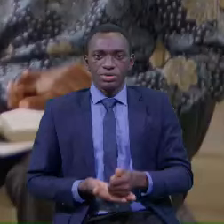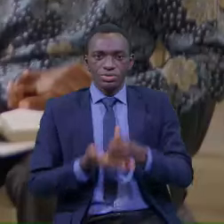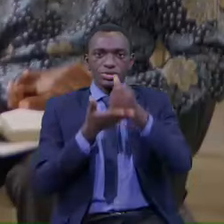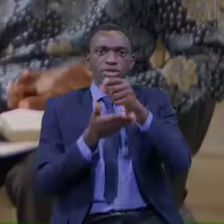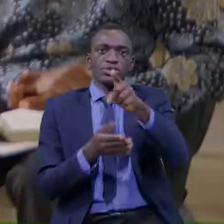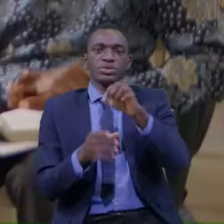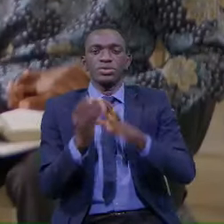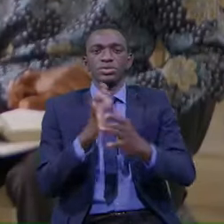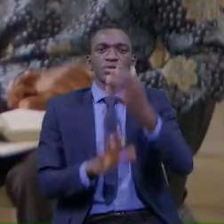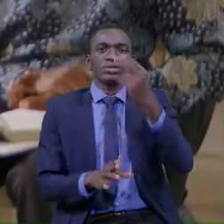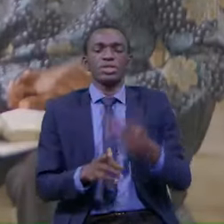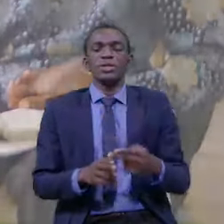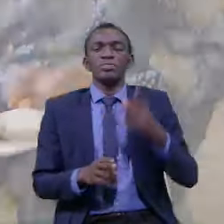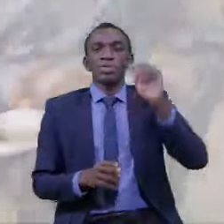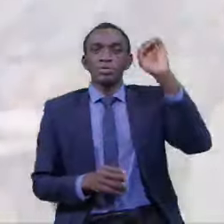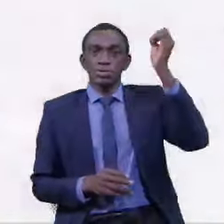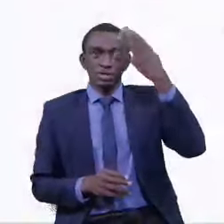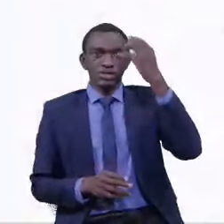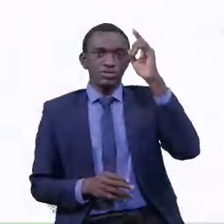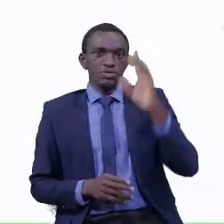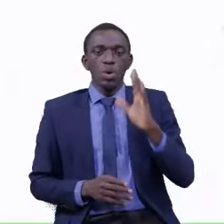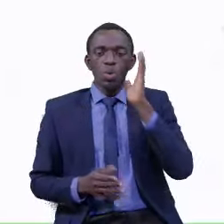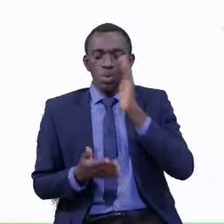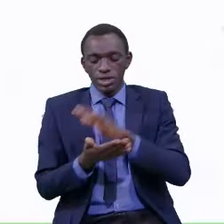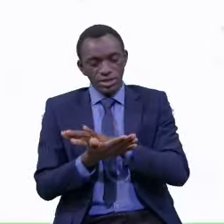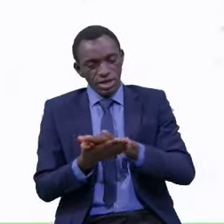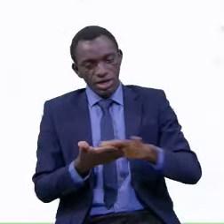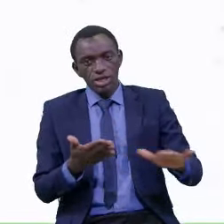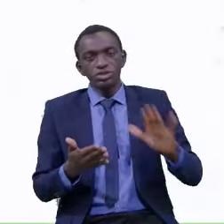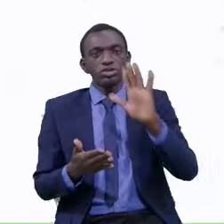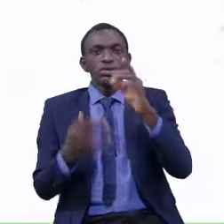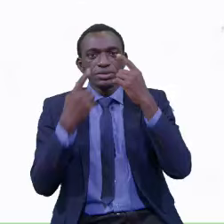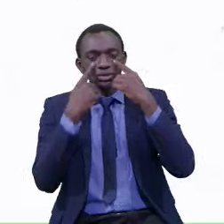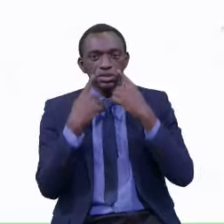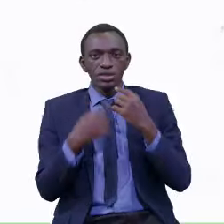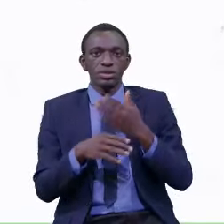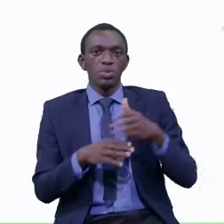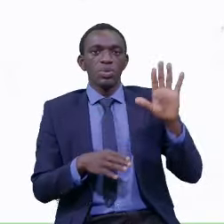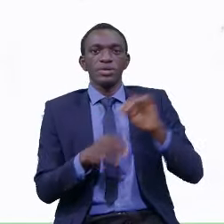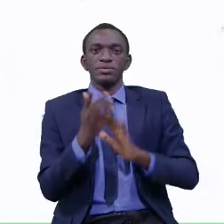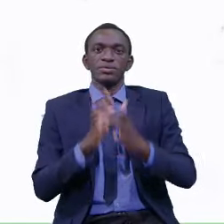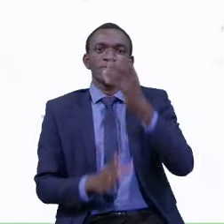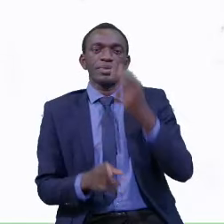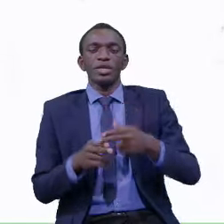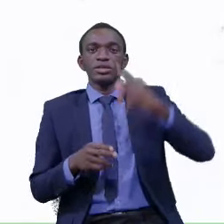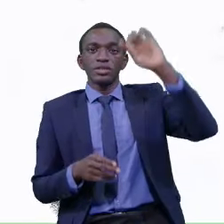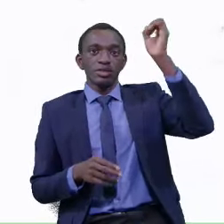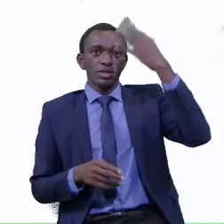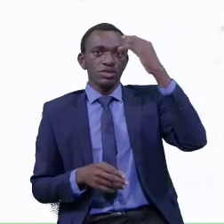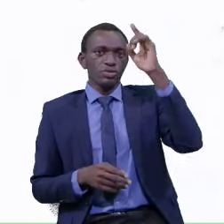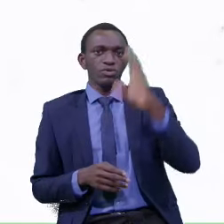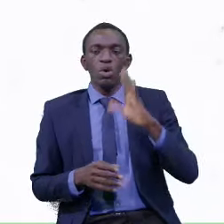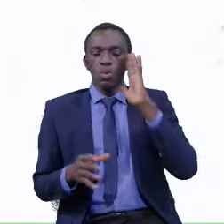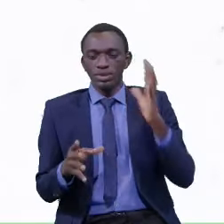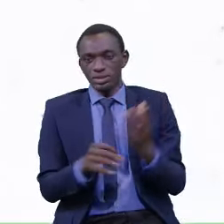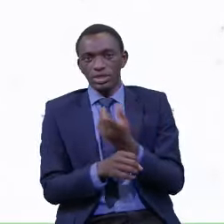will wipe your tears away. The grace of God will take the tiredness